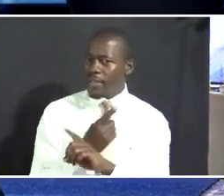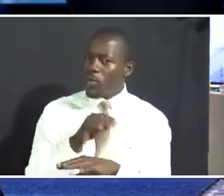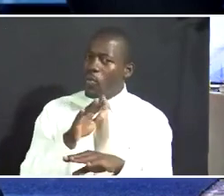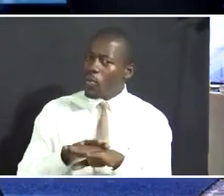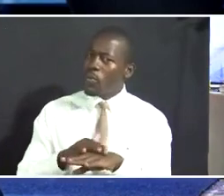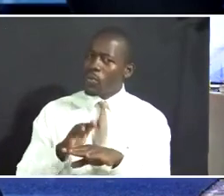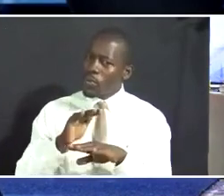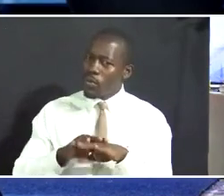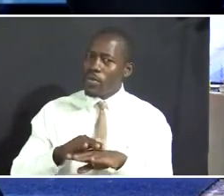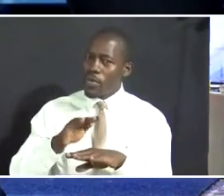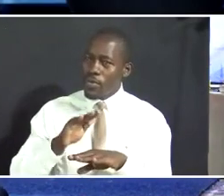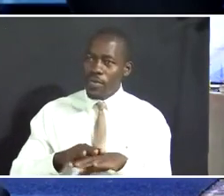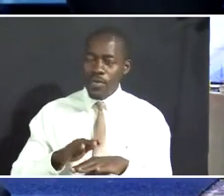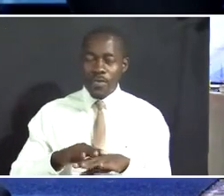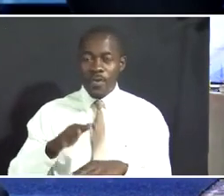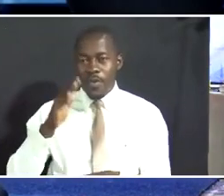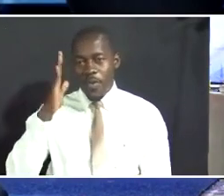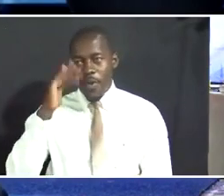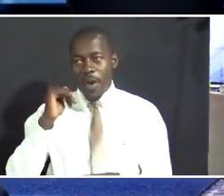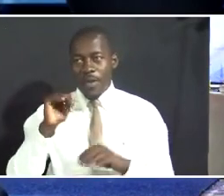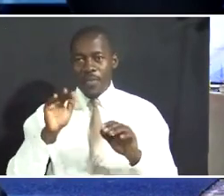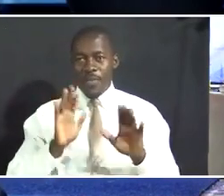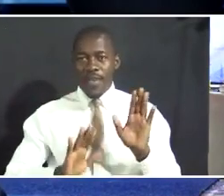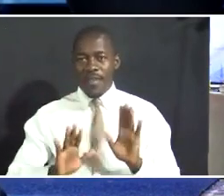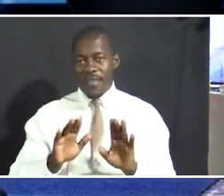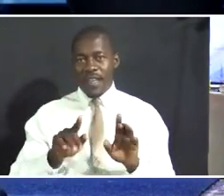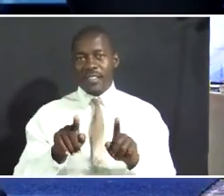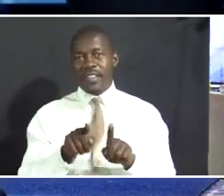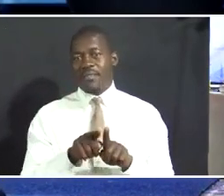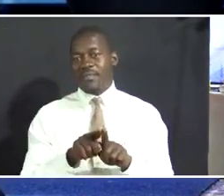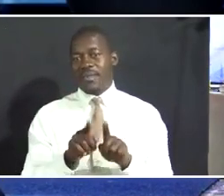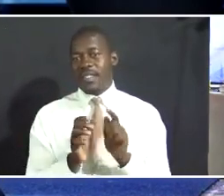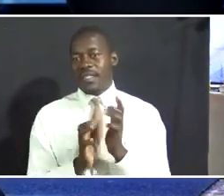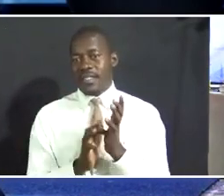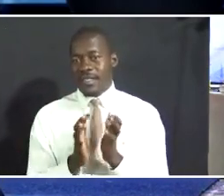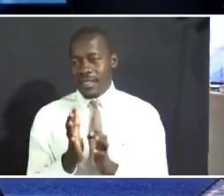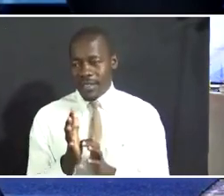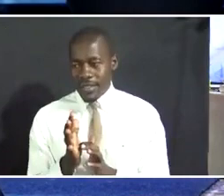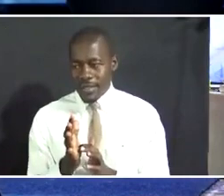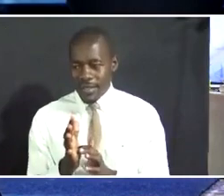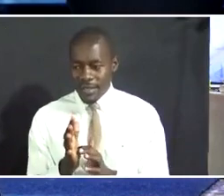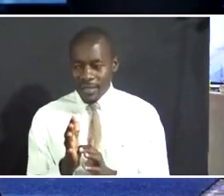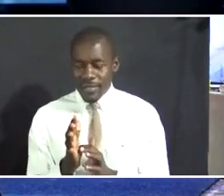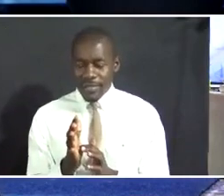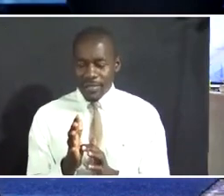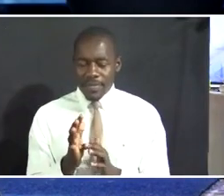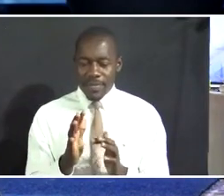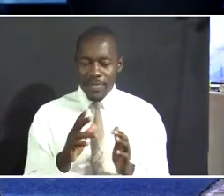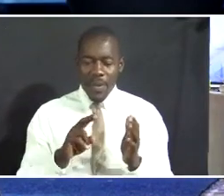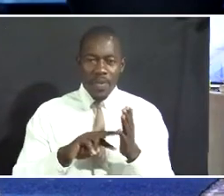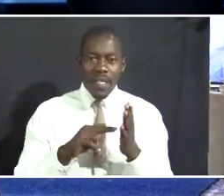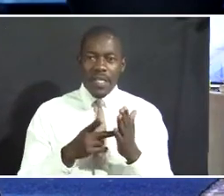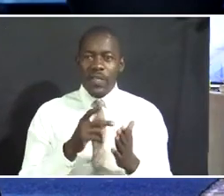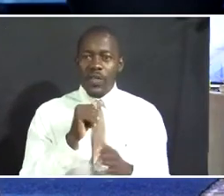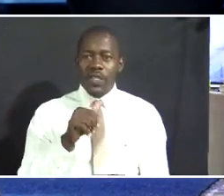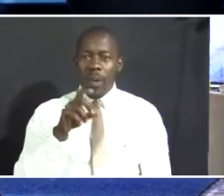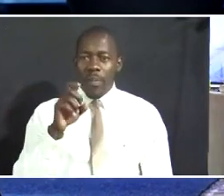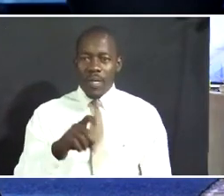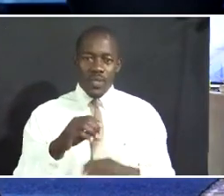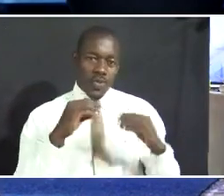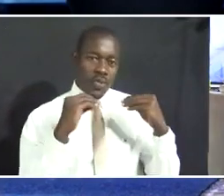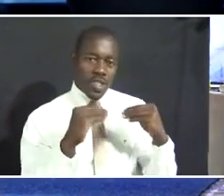explain. And so sometimes you may not have to go in front and say that I want to teach you about